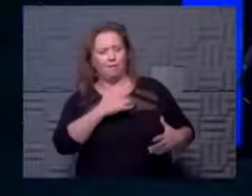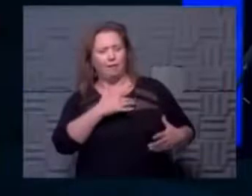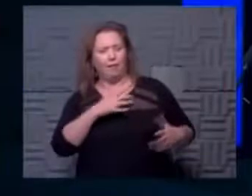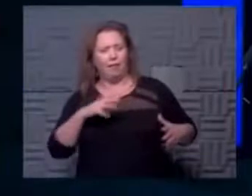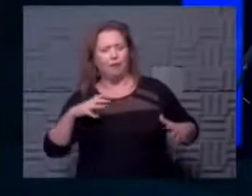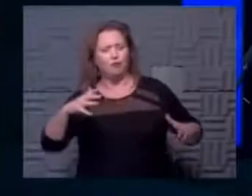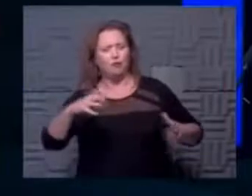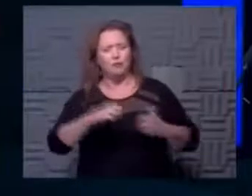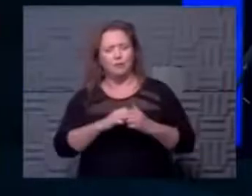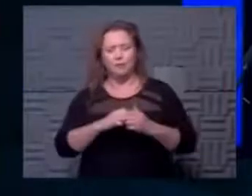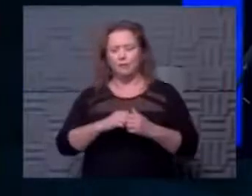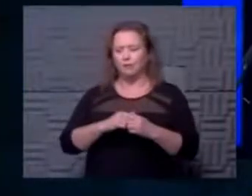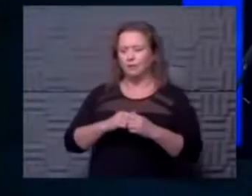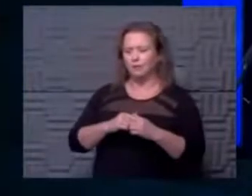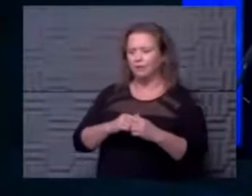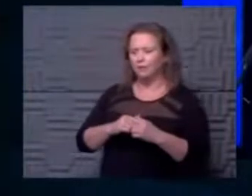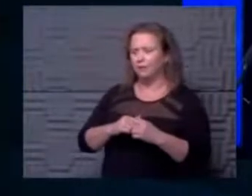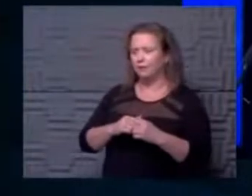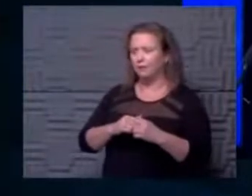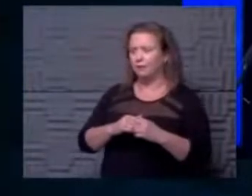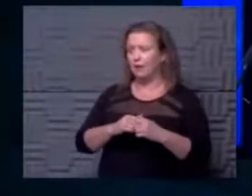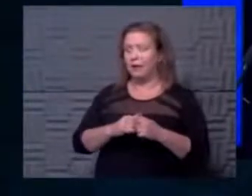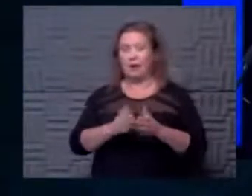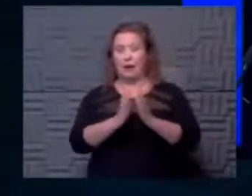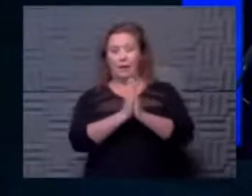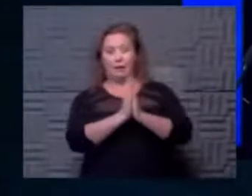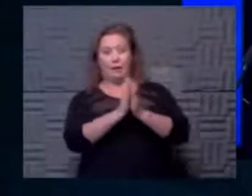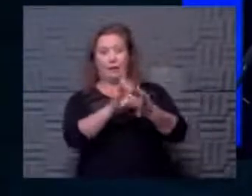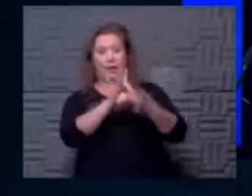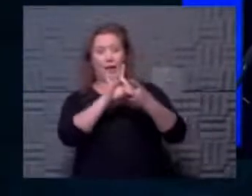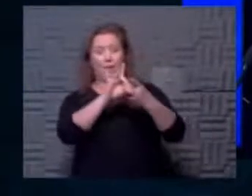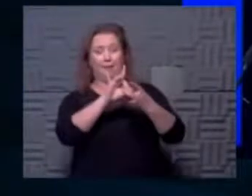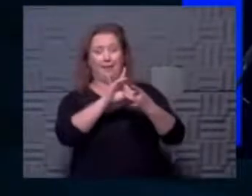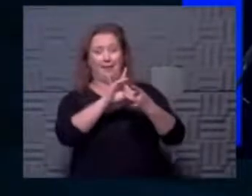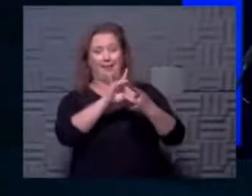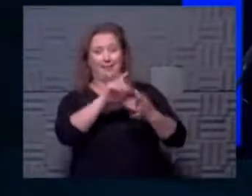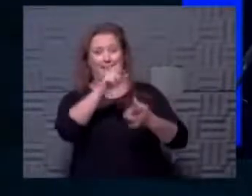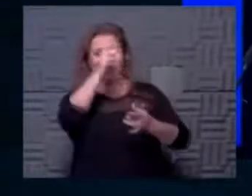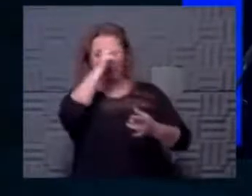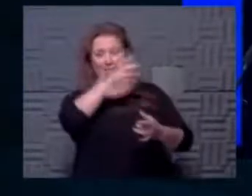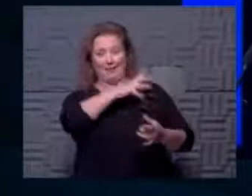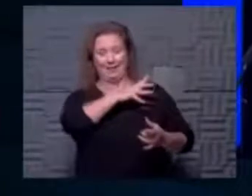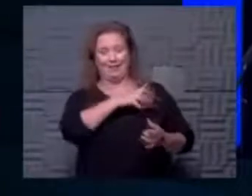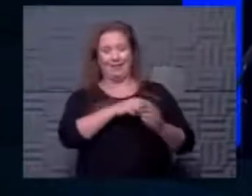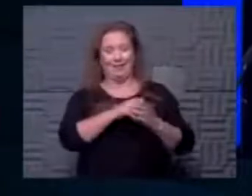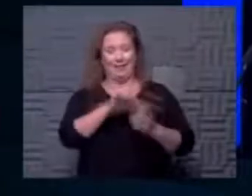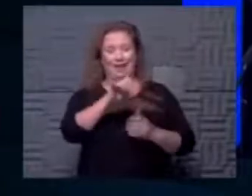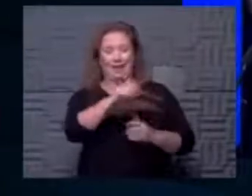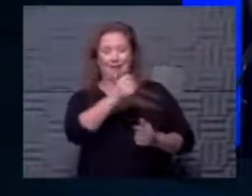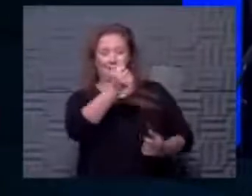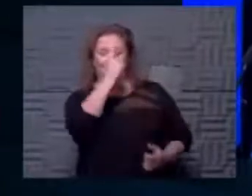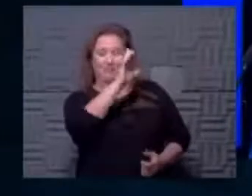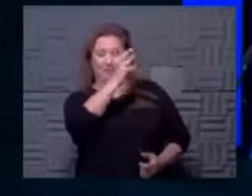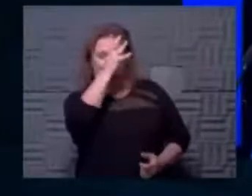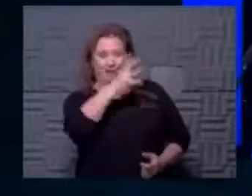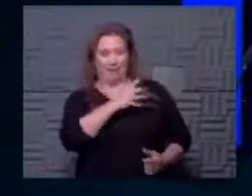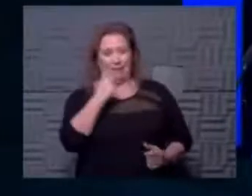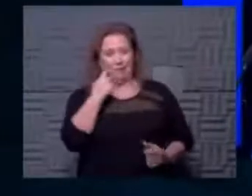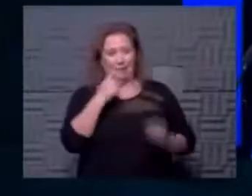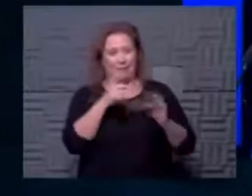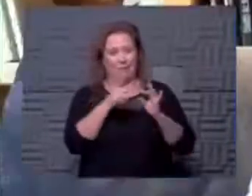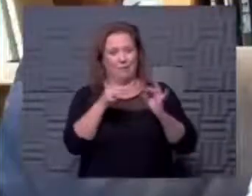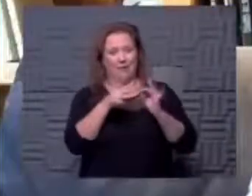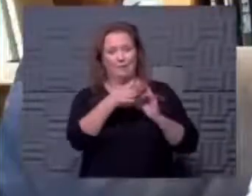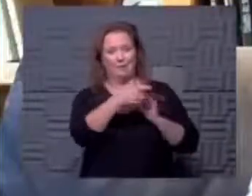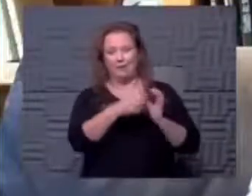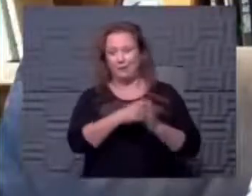How do I deal with that? And I got to tell you, I relate to this man that wrote that question. Absolutely. Well, first of